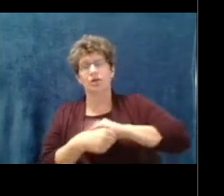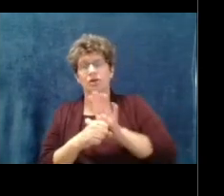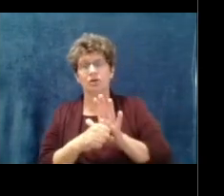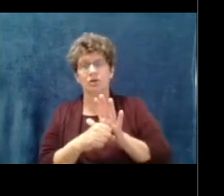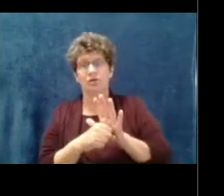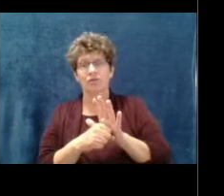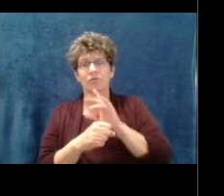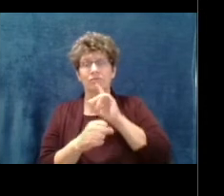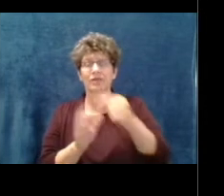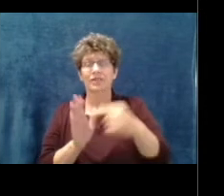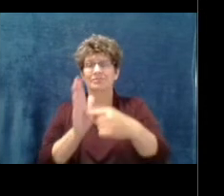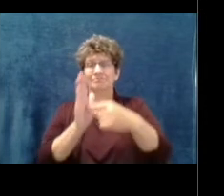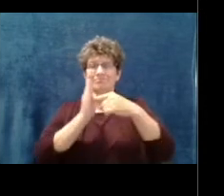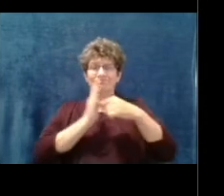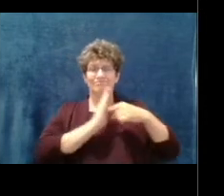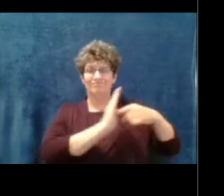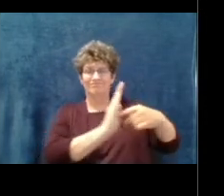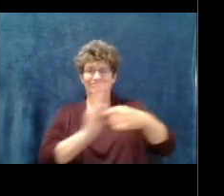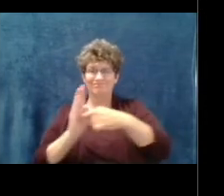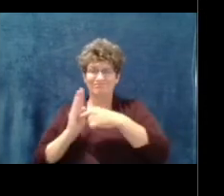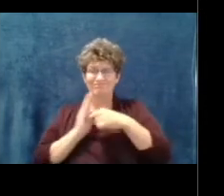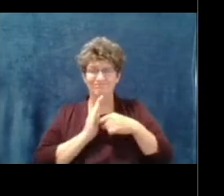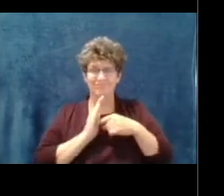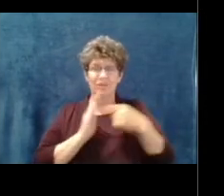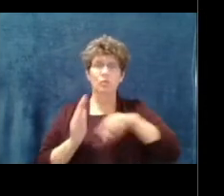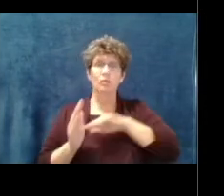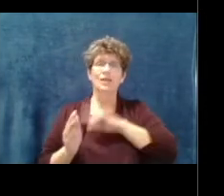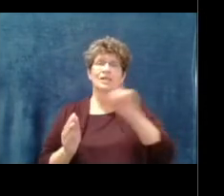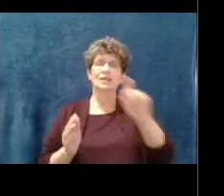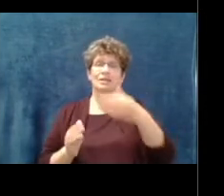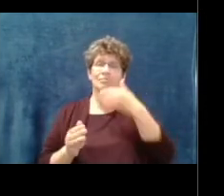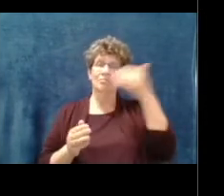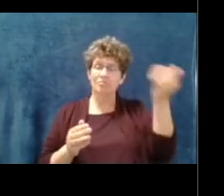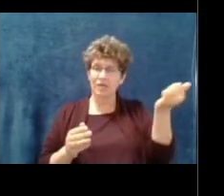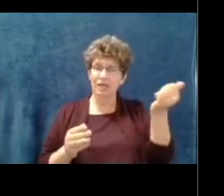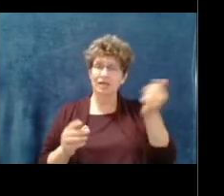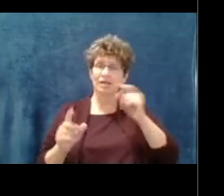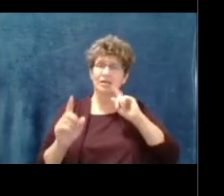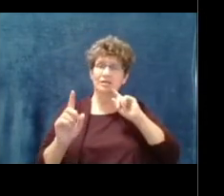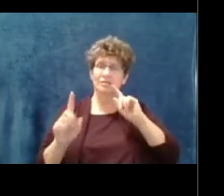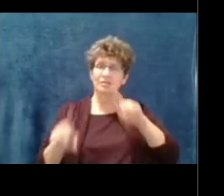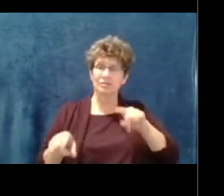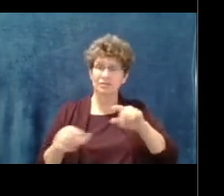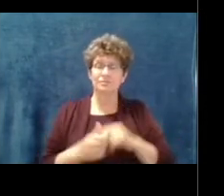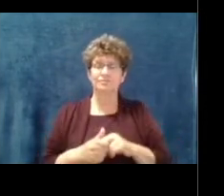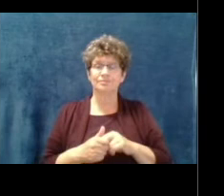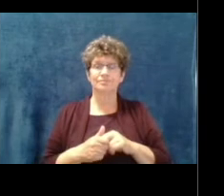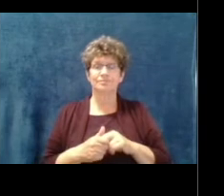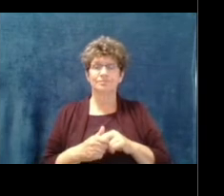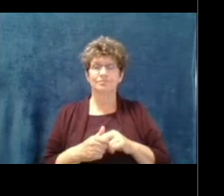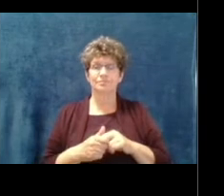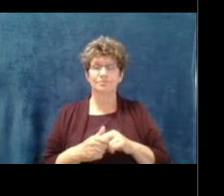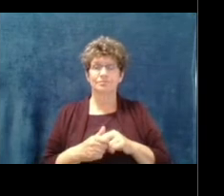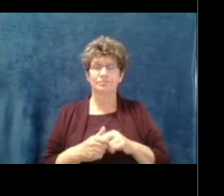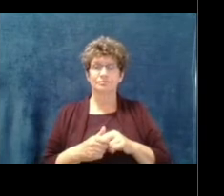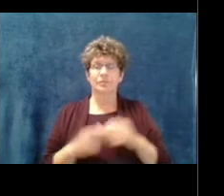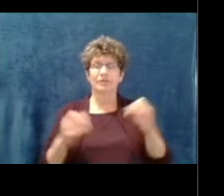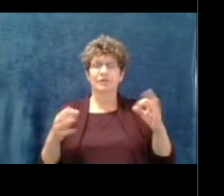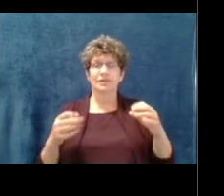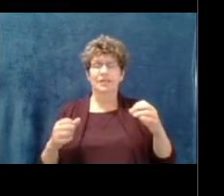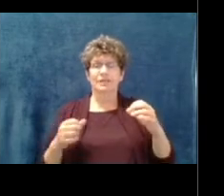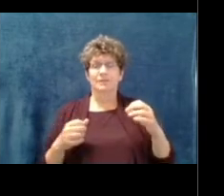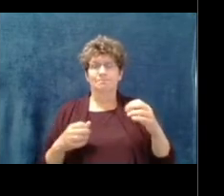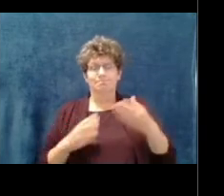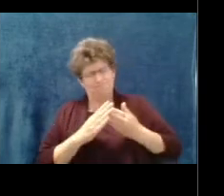to manage long-term stresses. So again, you have this kind of stress response, this muscle through, or you have more of